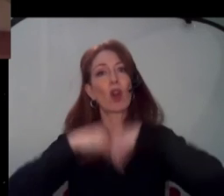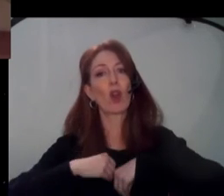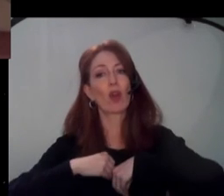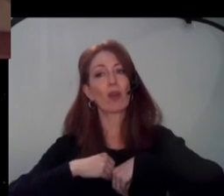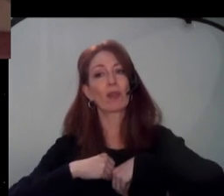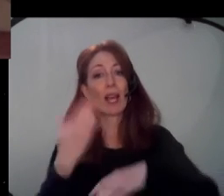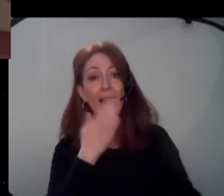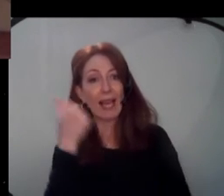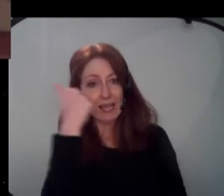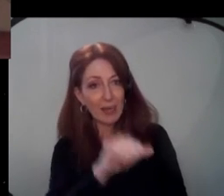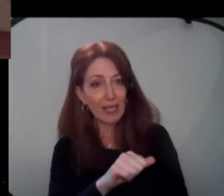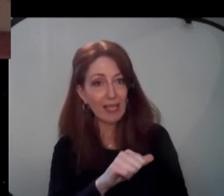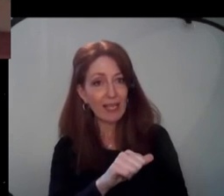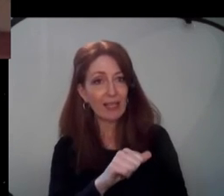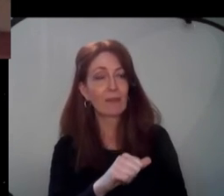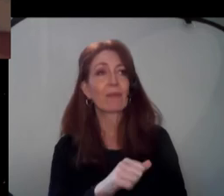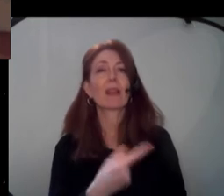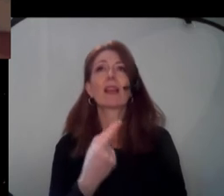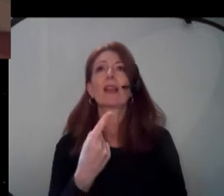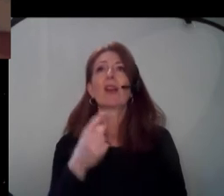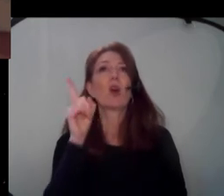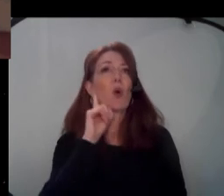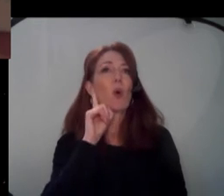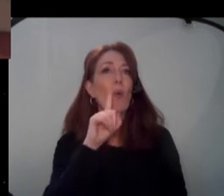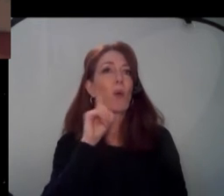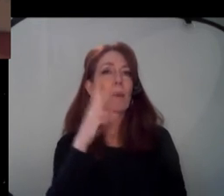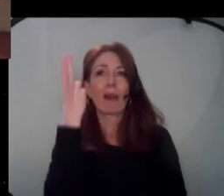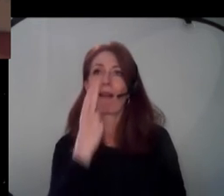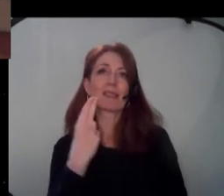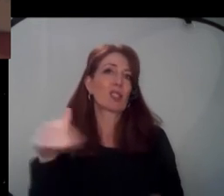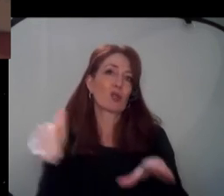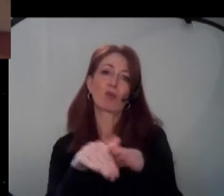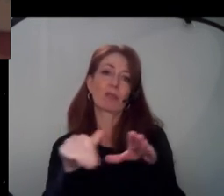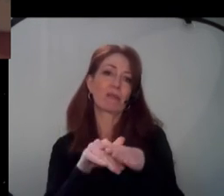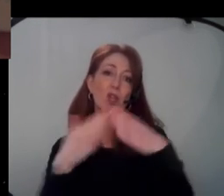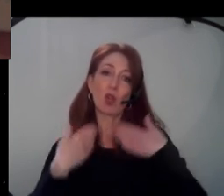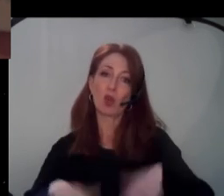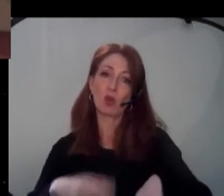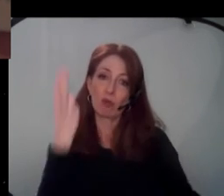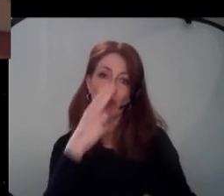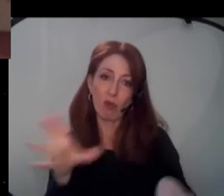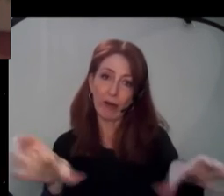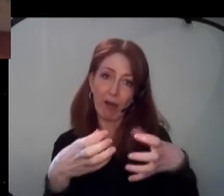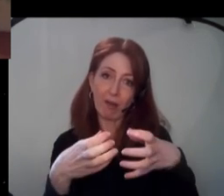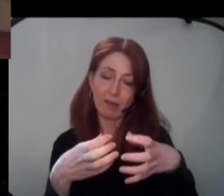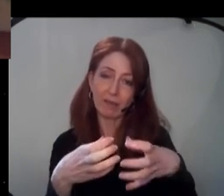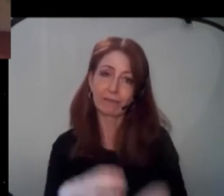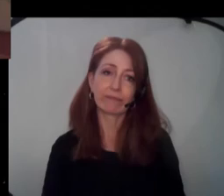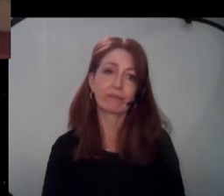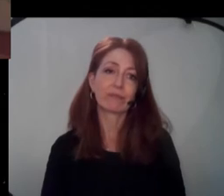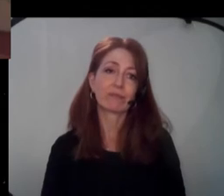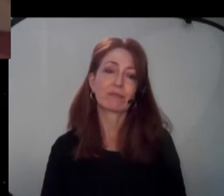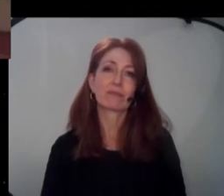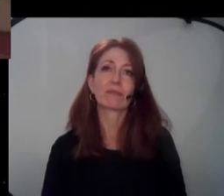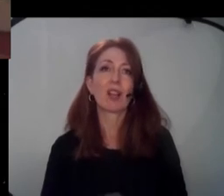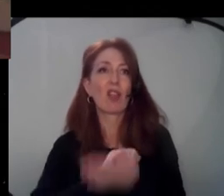apprentice, women artists weren't allowed to sit in on the new drawing classes and things, and there's writing about how they felt that